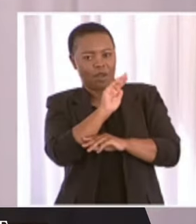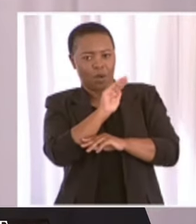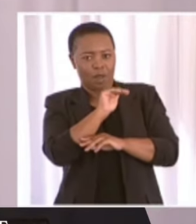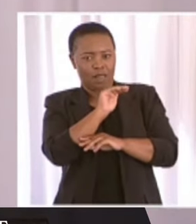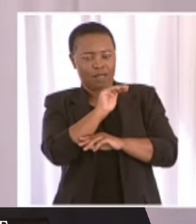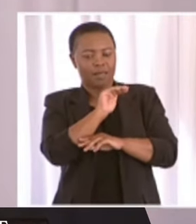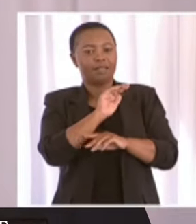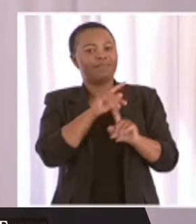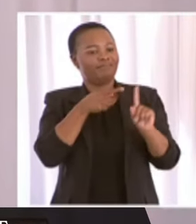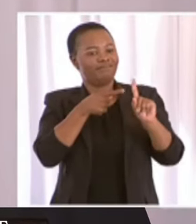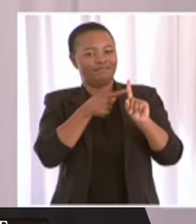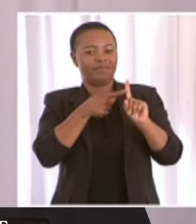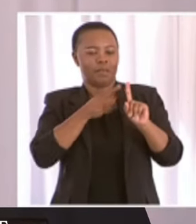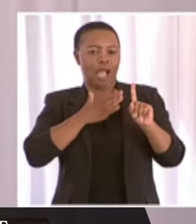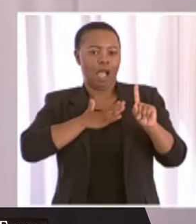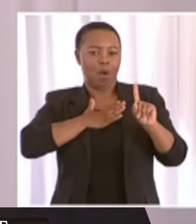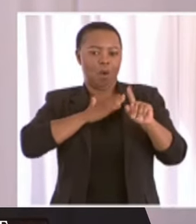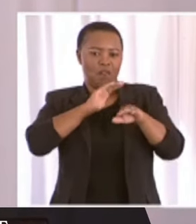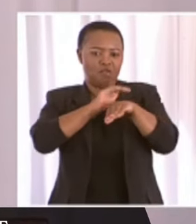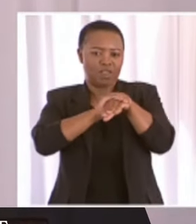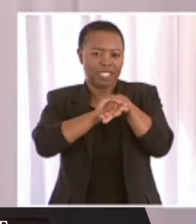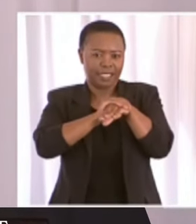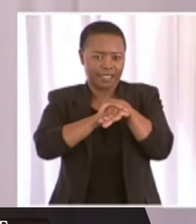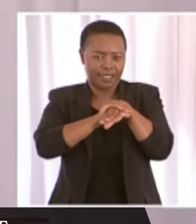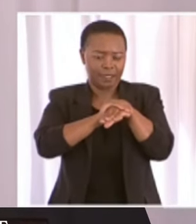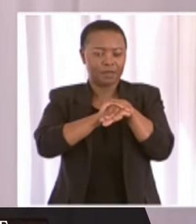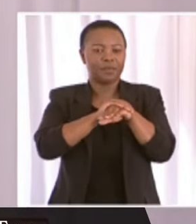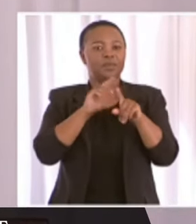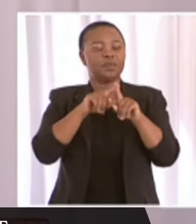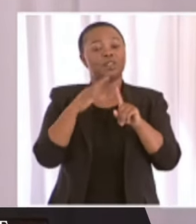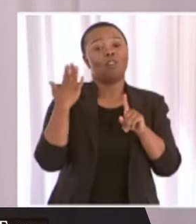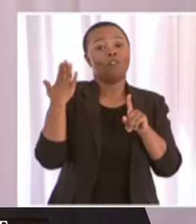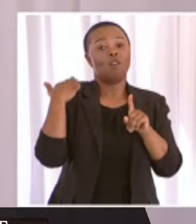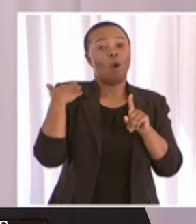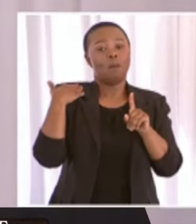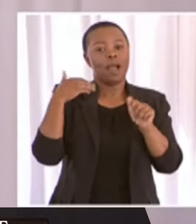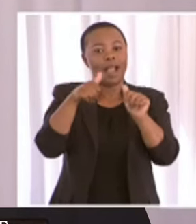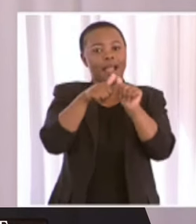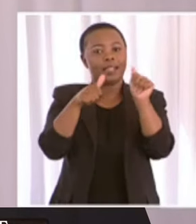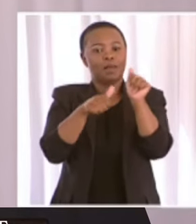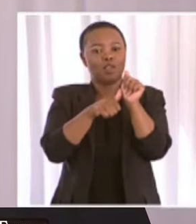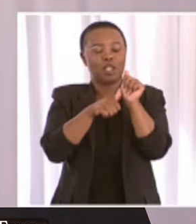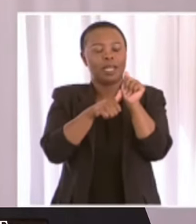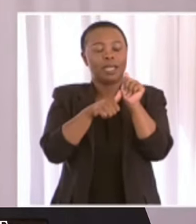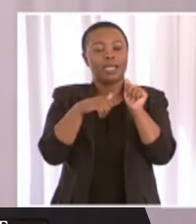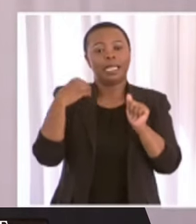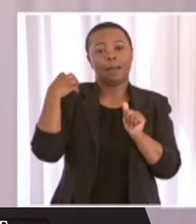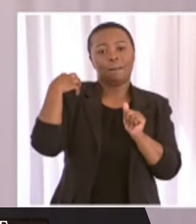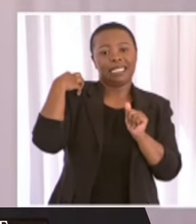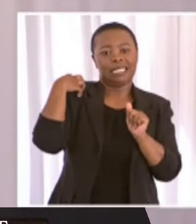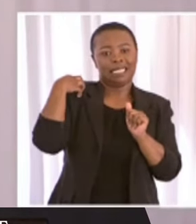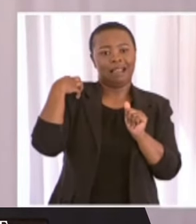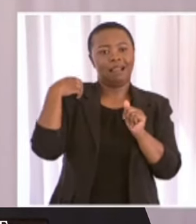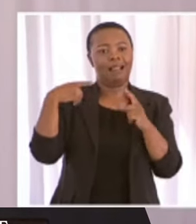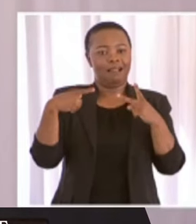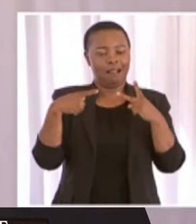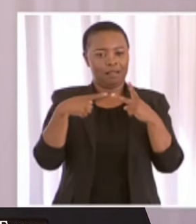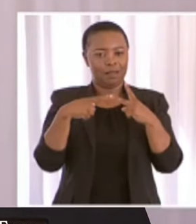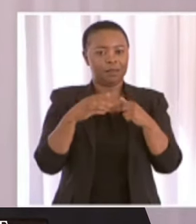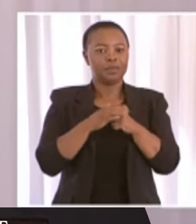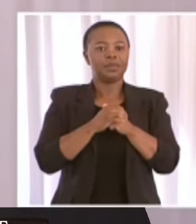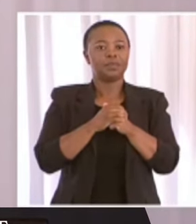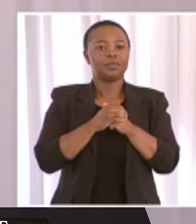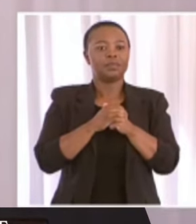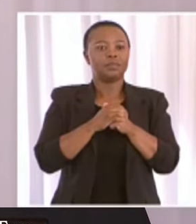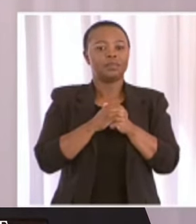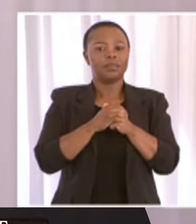our friend, our former deputy minister, our member of the ANC and the Communist Party,